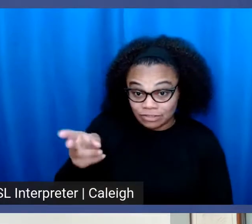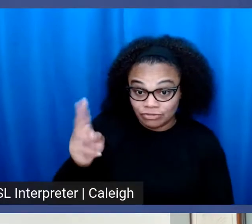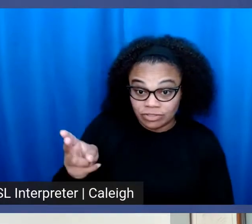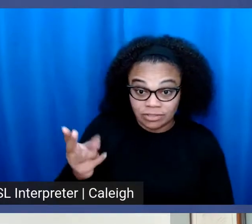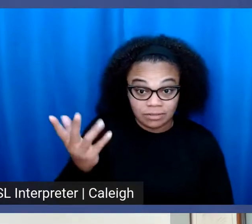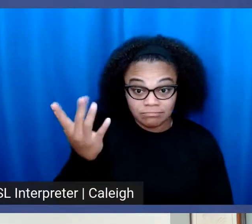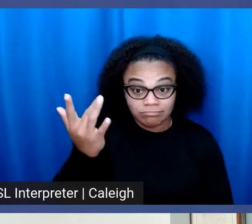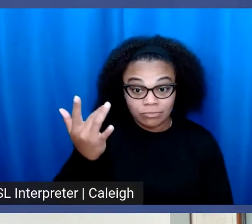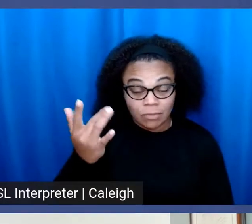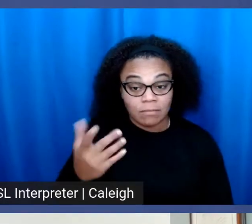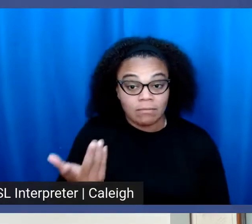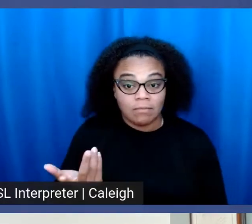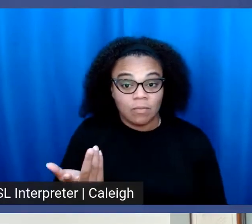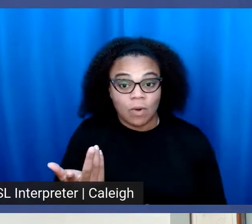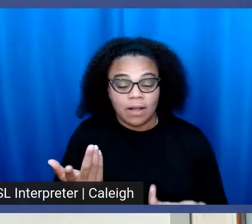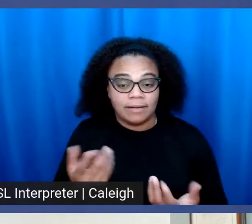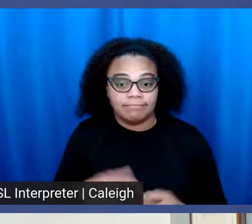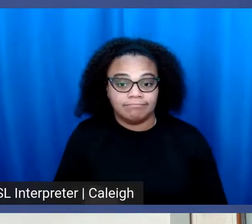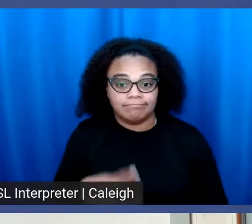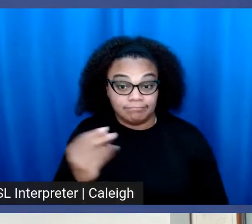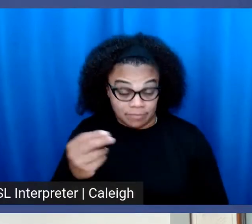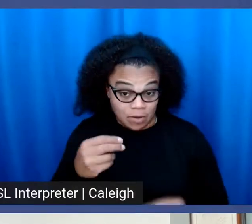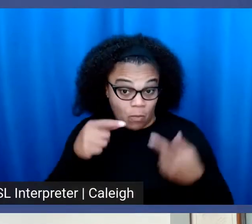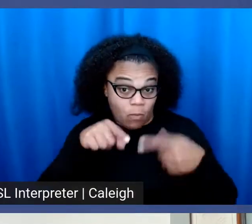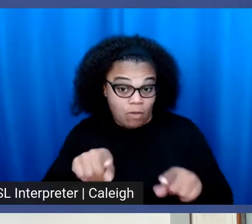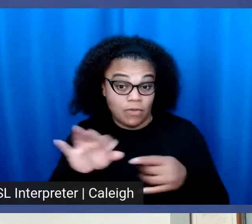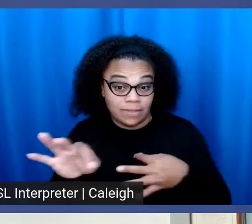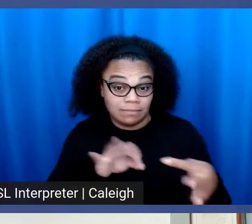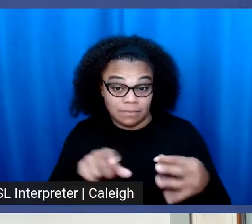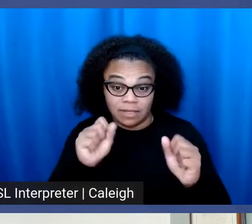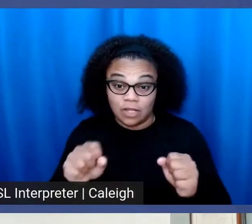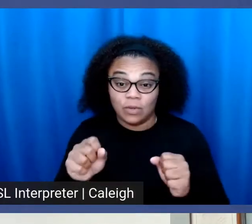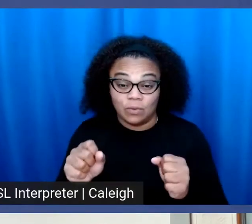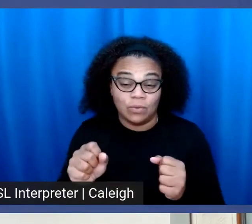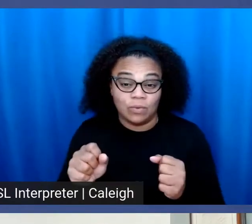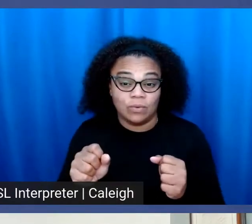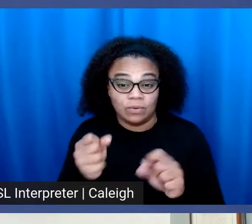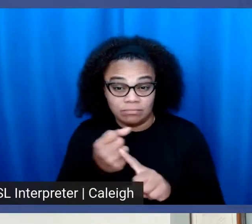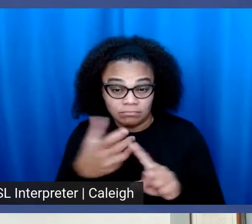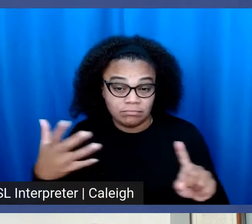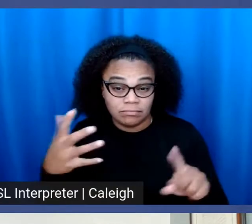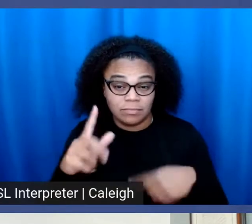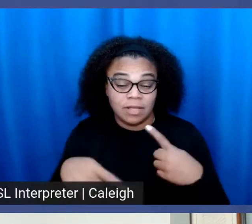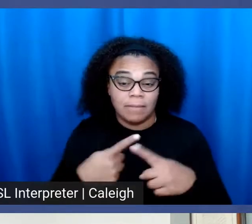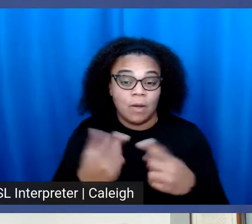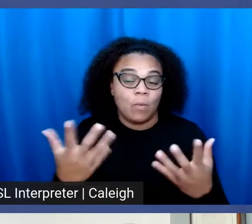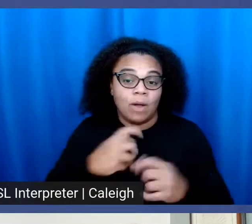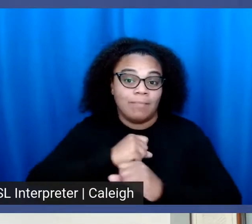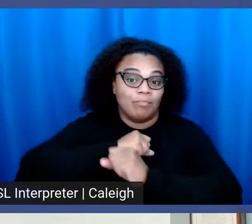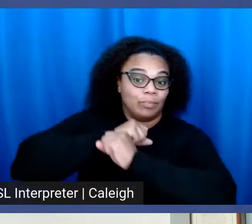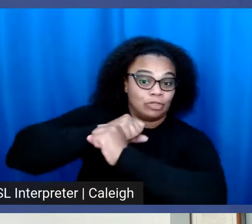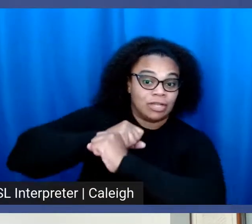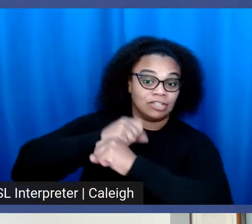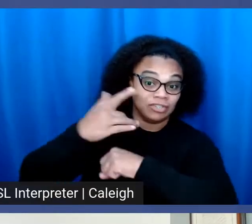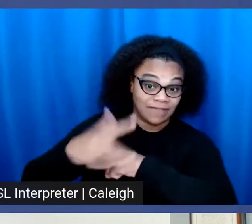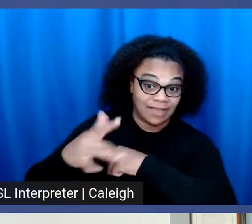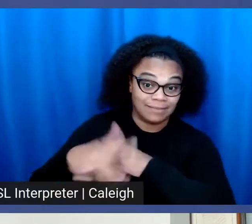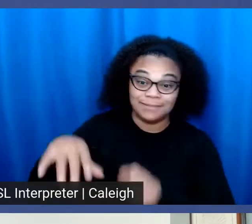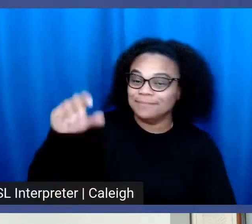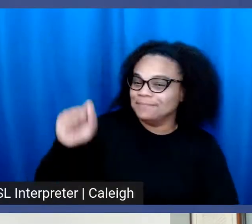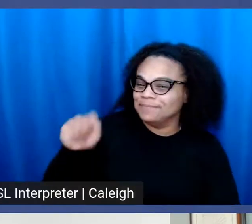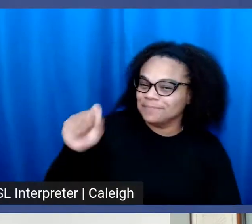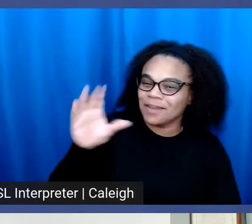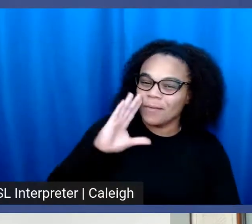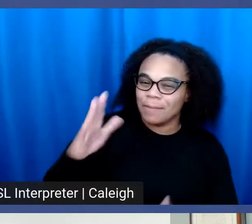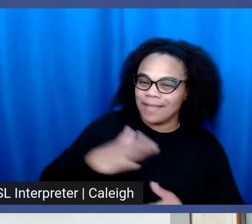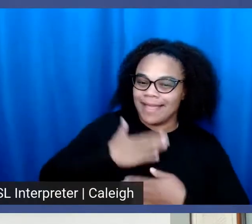you're doing that, would you elaborate on the protections that are available? Yes, I will do both those things. I'd be happy Thank to.